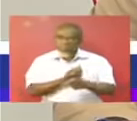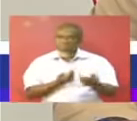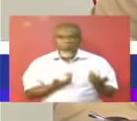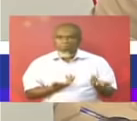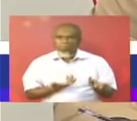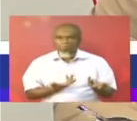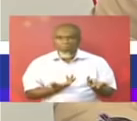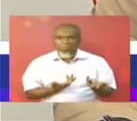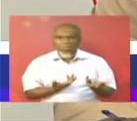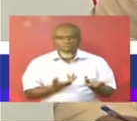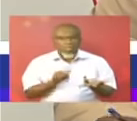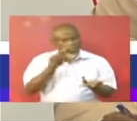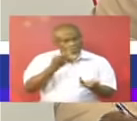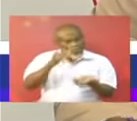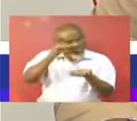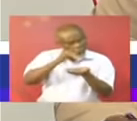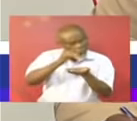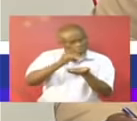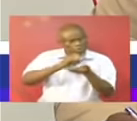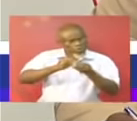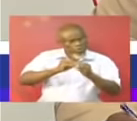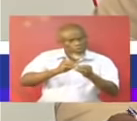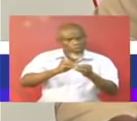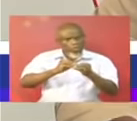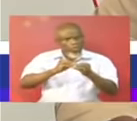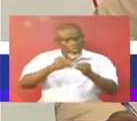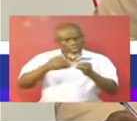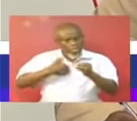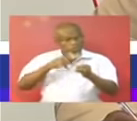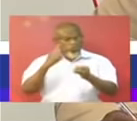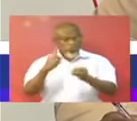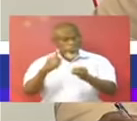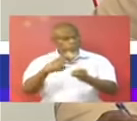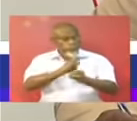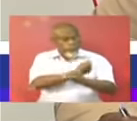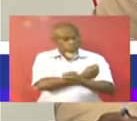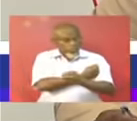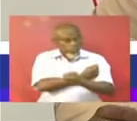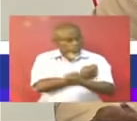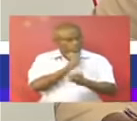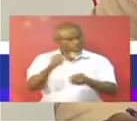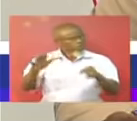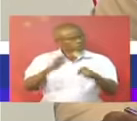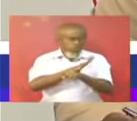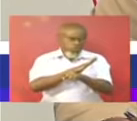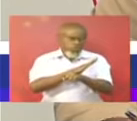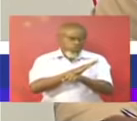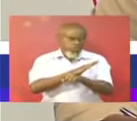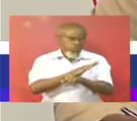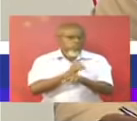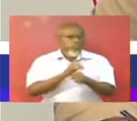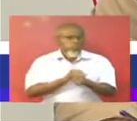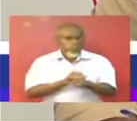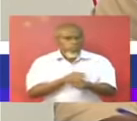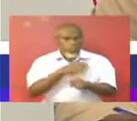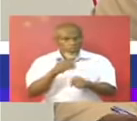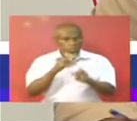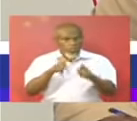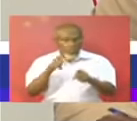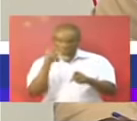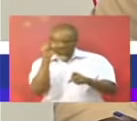There's a small proportion of individuals that have had one vaccine, so they're not fully vaccinated. And among the seriously ill and